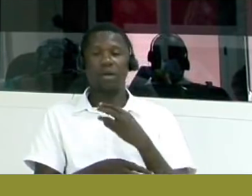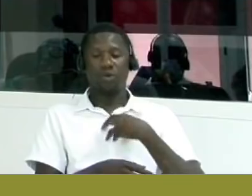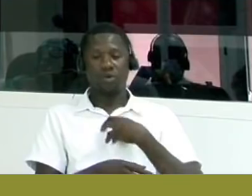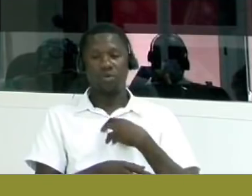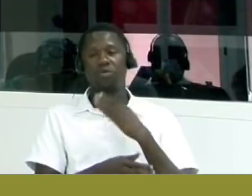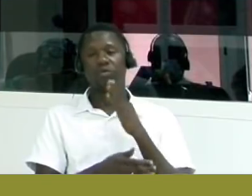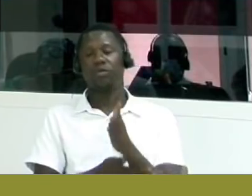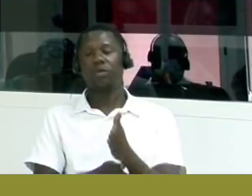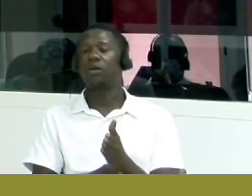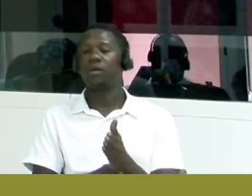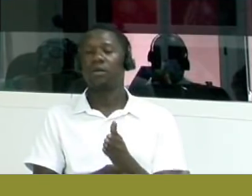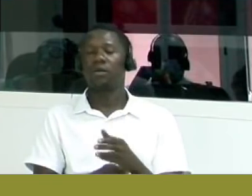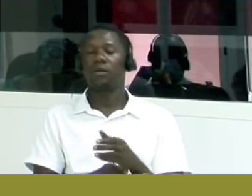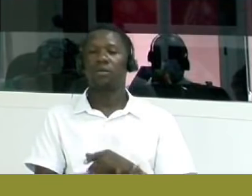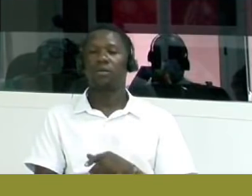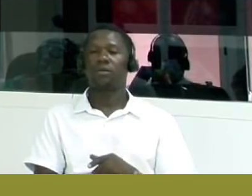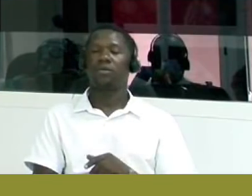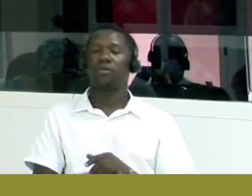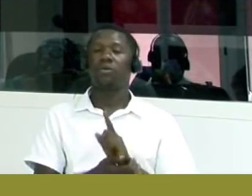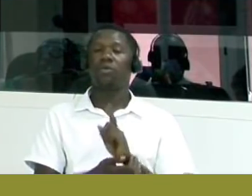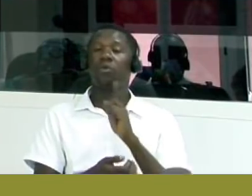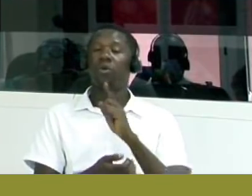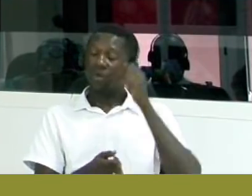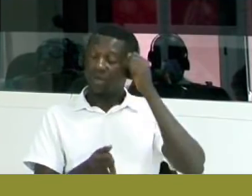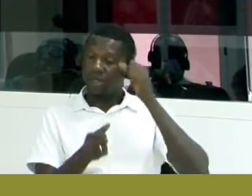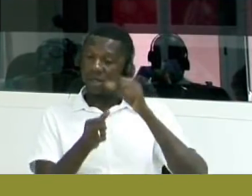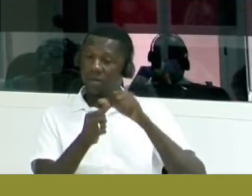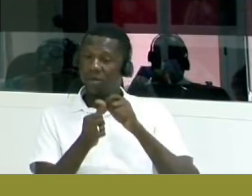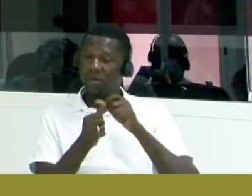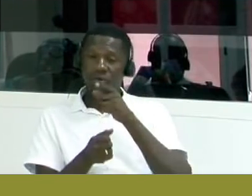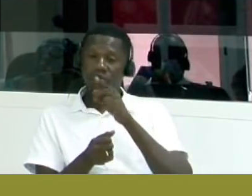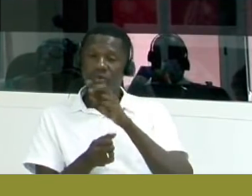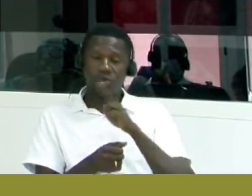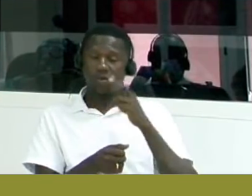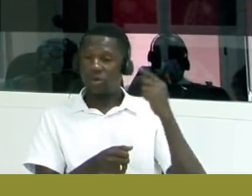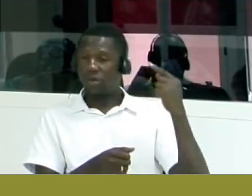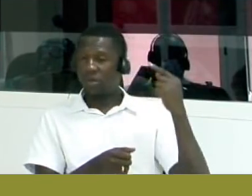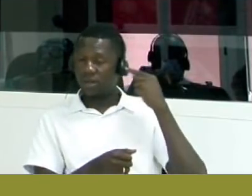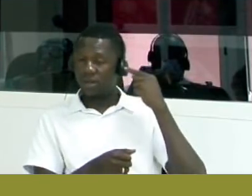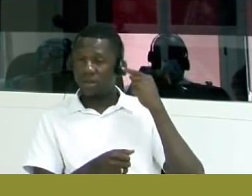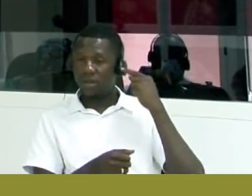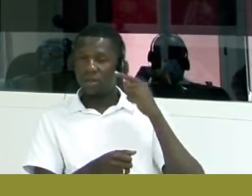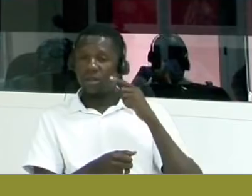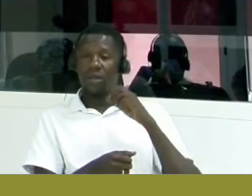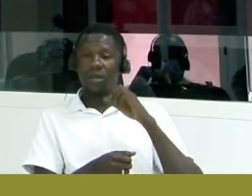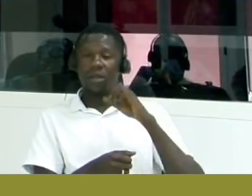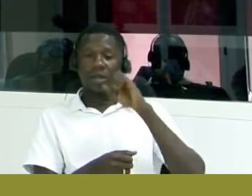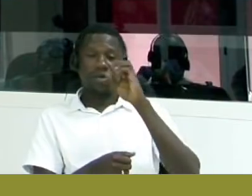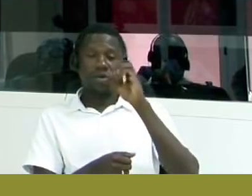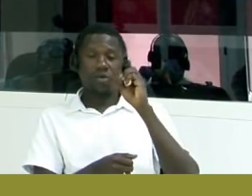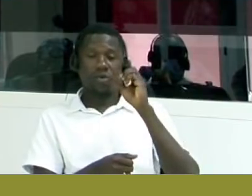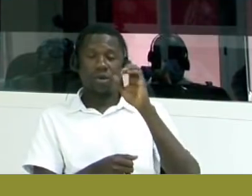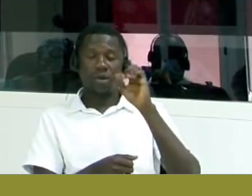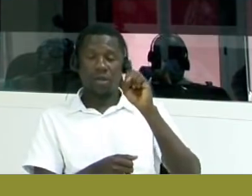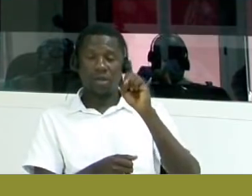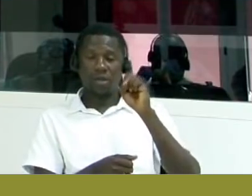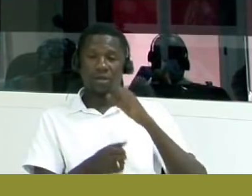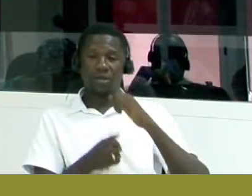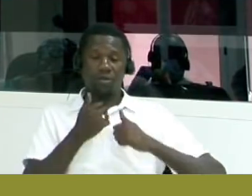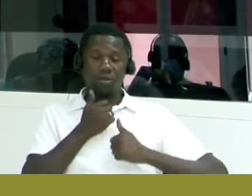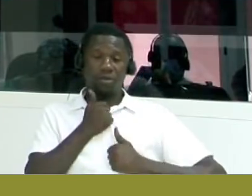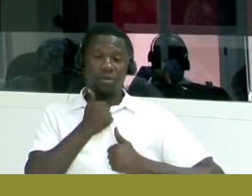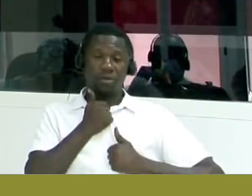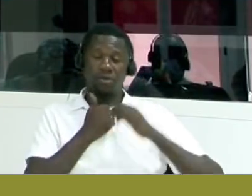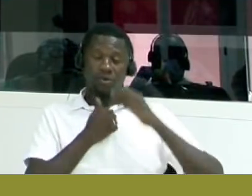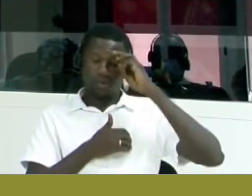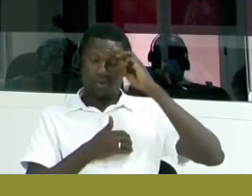So as far as you can recall, you did not hear the SOS Interior issue any threat,